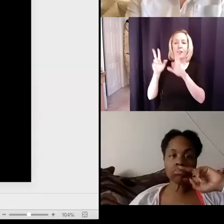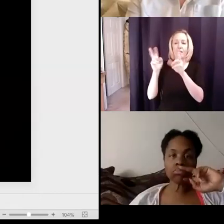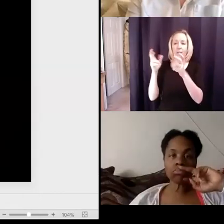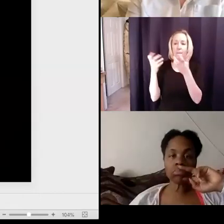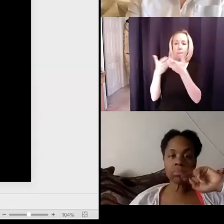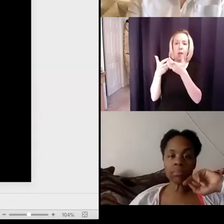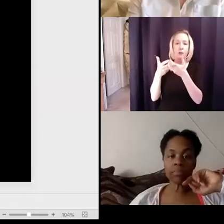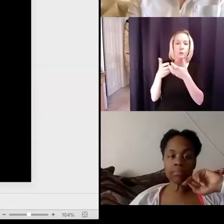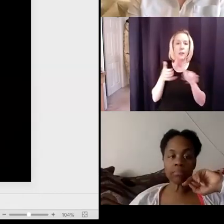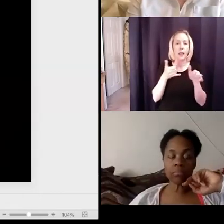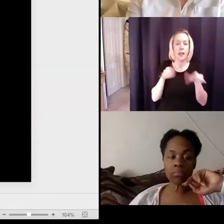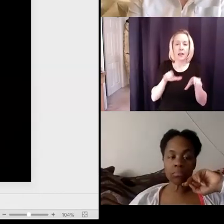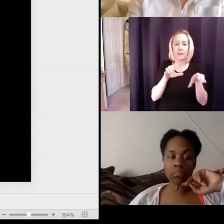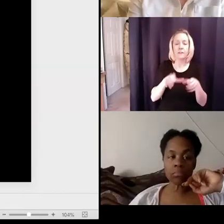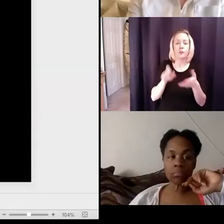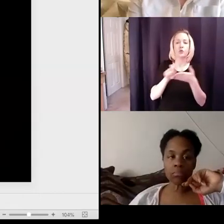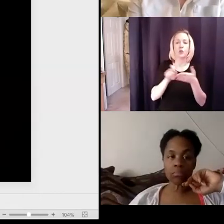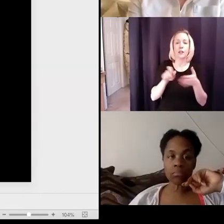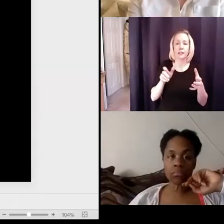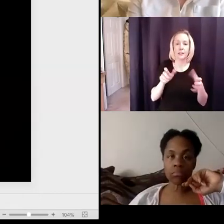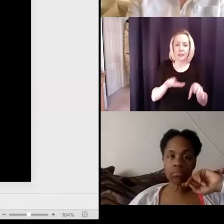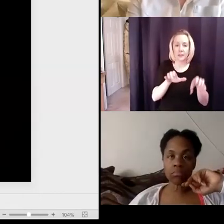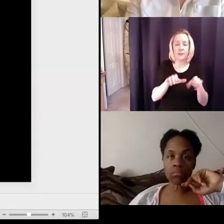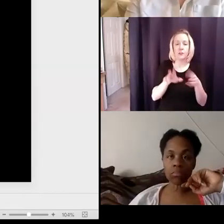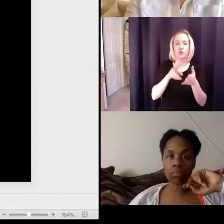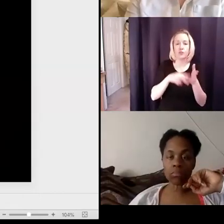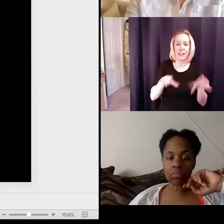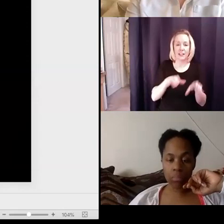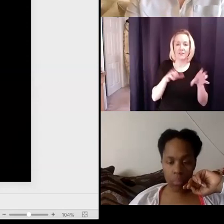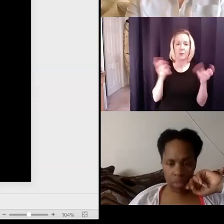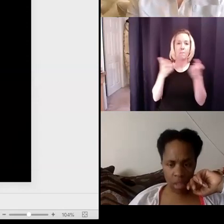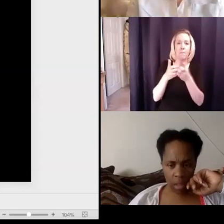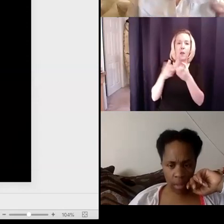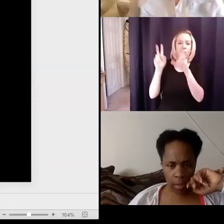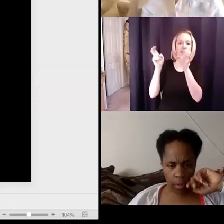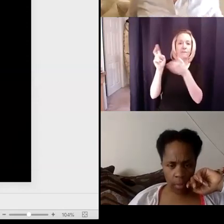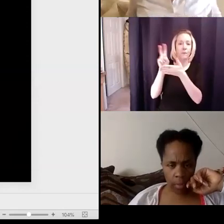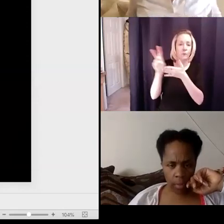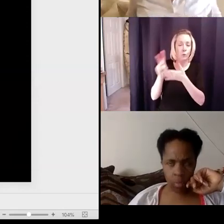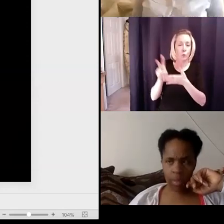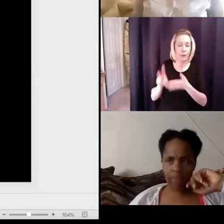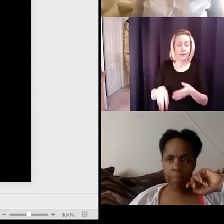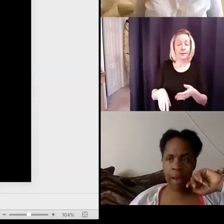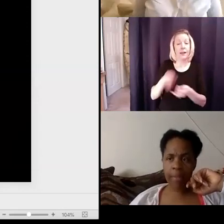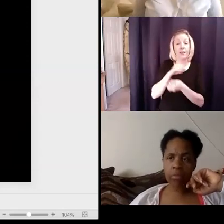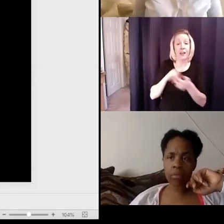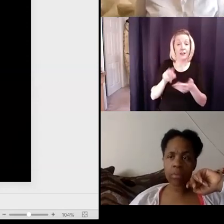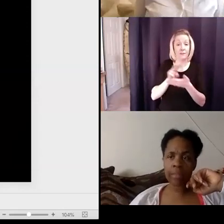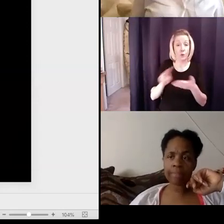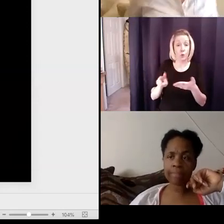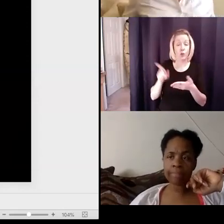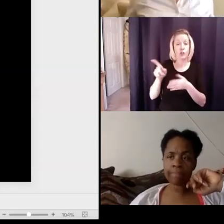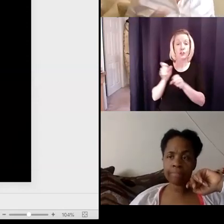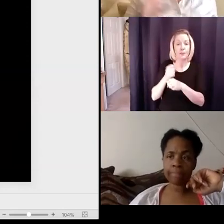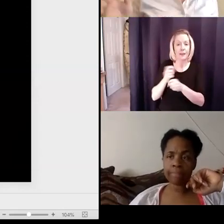along with the theme, writing activities, reading activities. And at the end of the theme, she would put a book together for